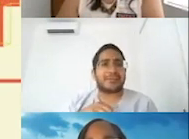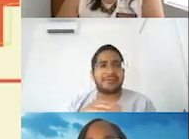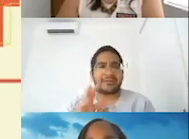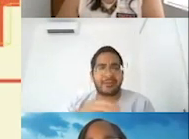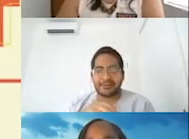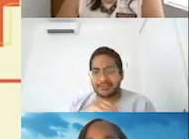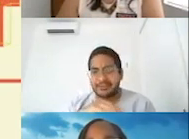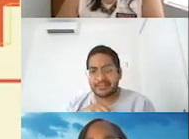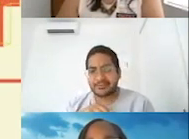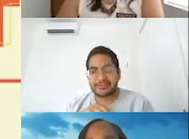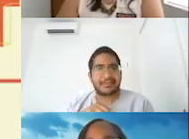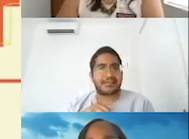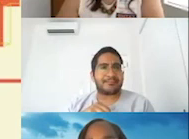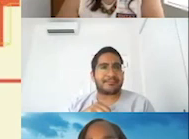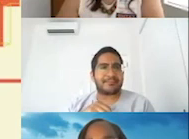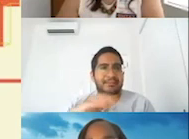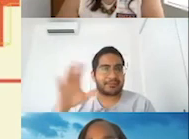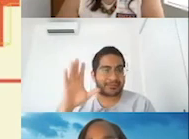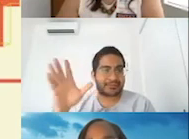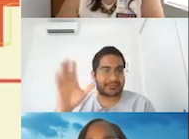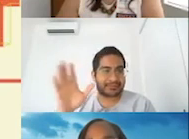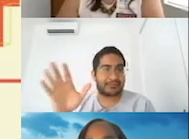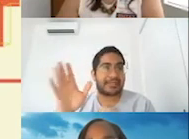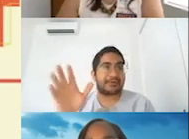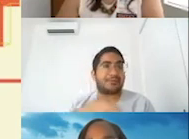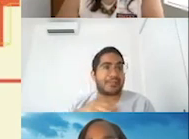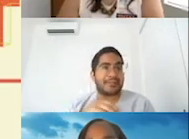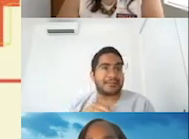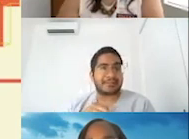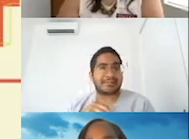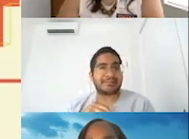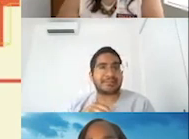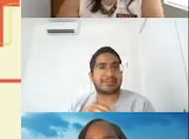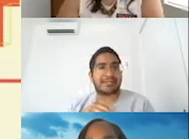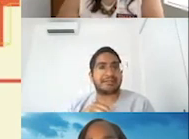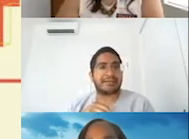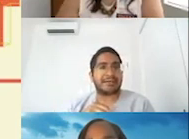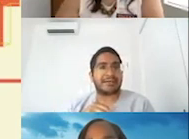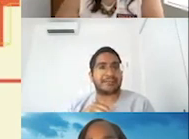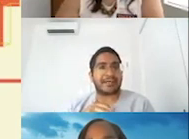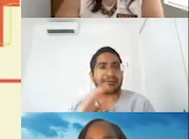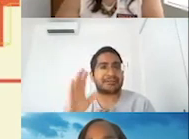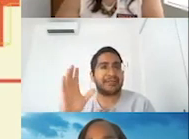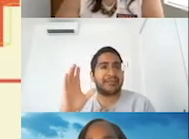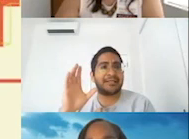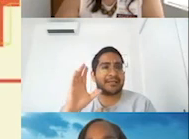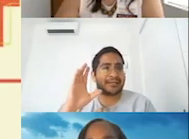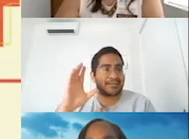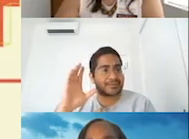So, you know, I would you know, sort of double down on what Lesley said